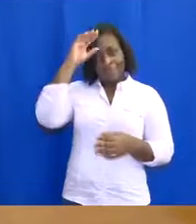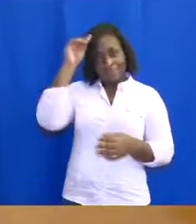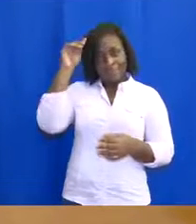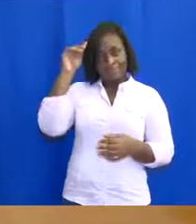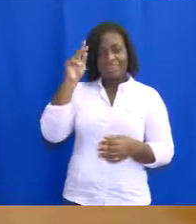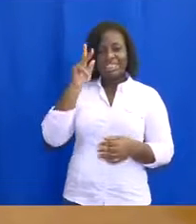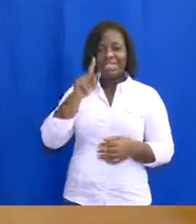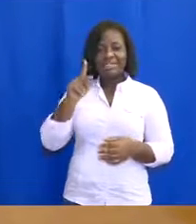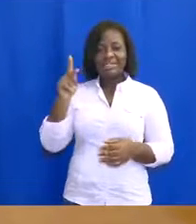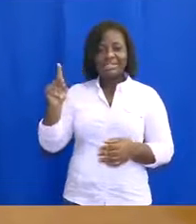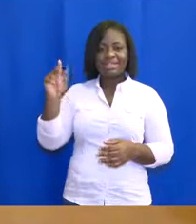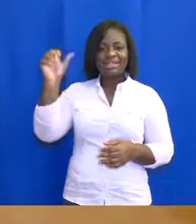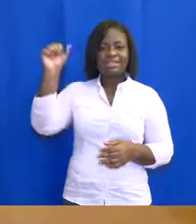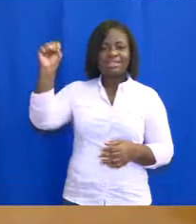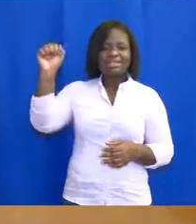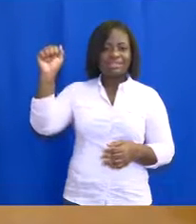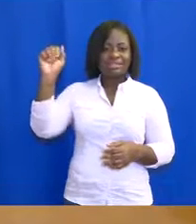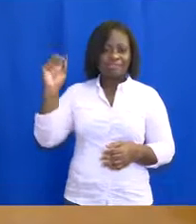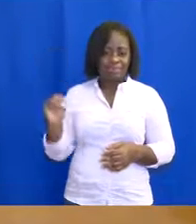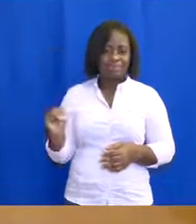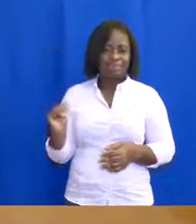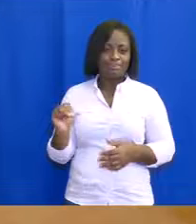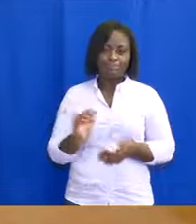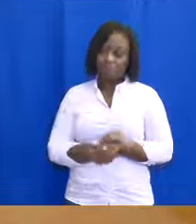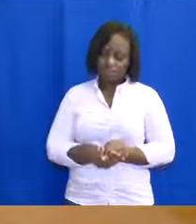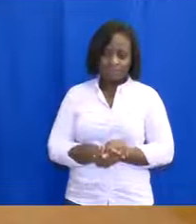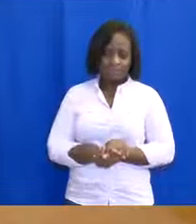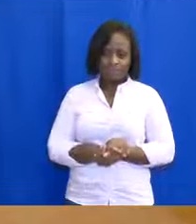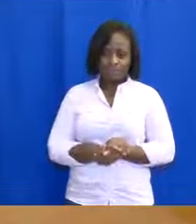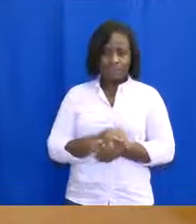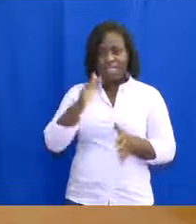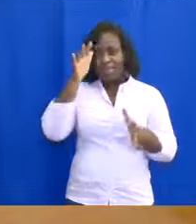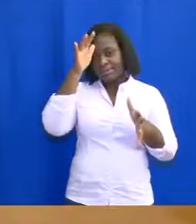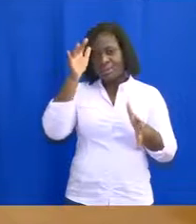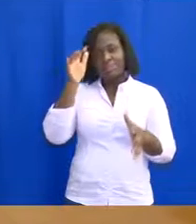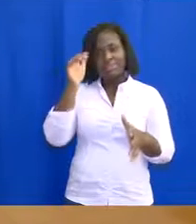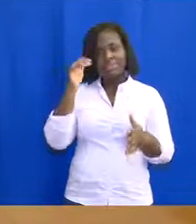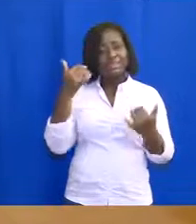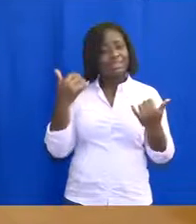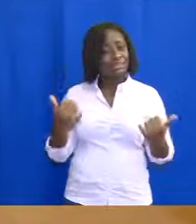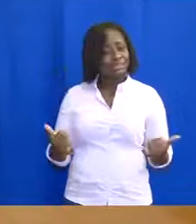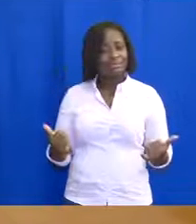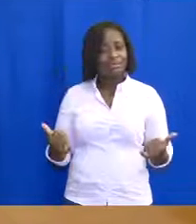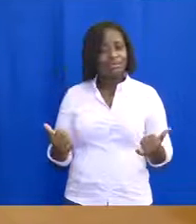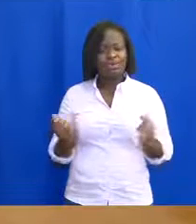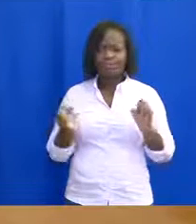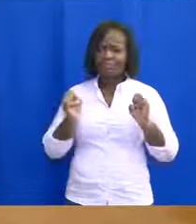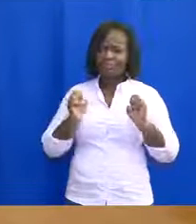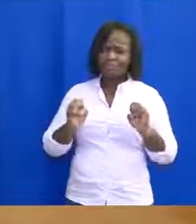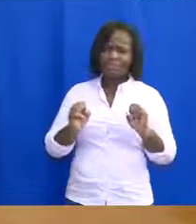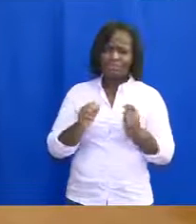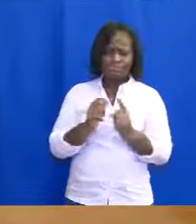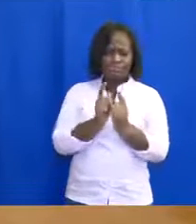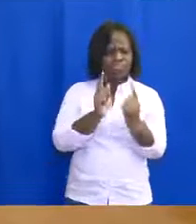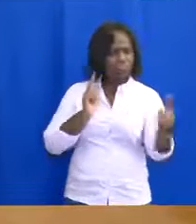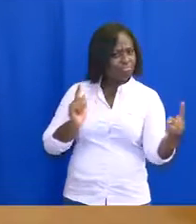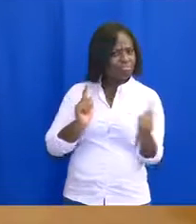fe ojogba ni waka wo ba ni ibaha wo bi efe aya school ni saniko